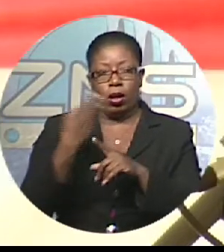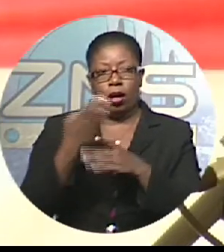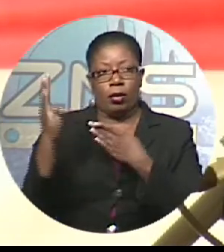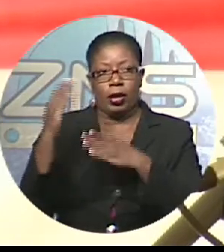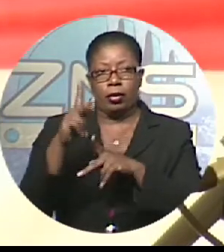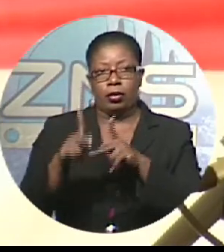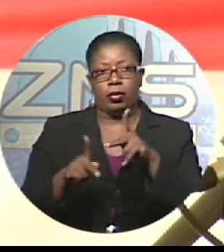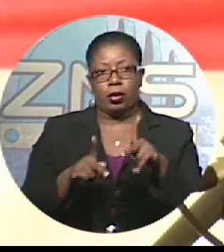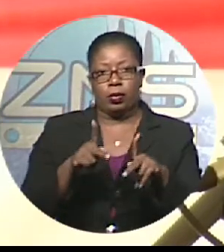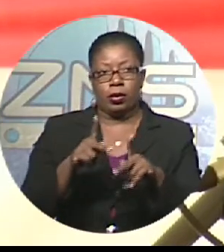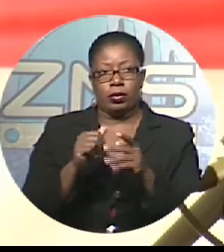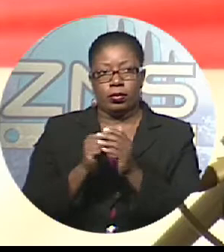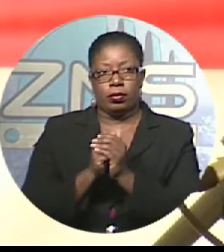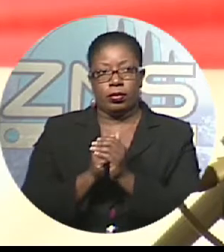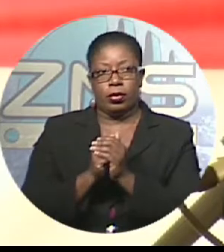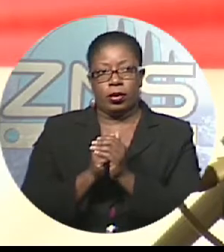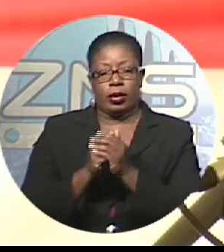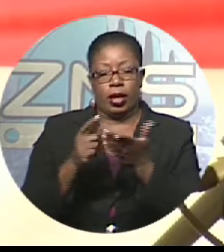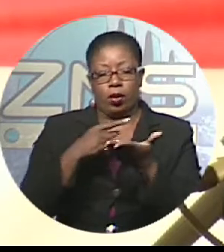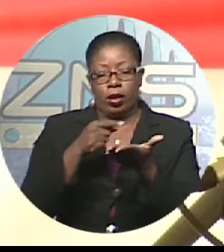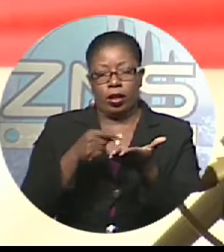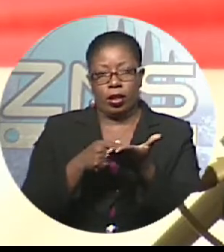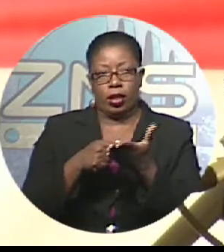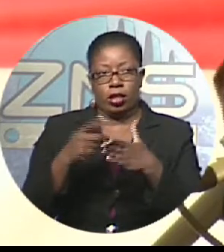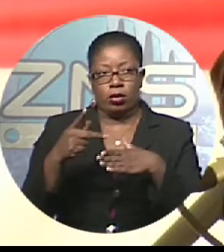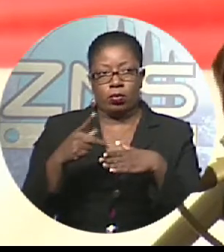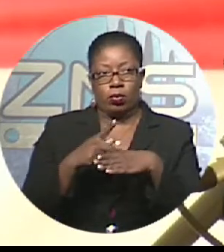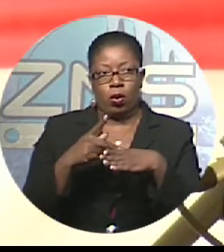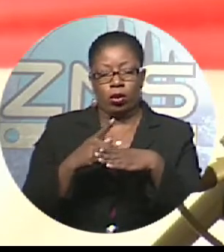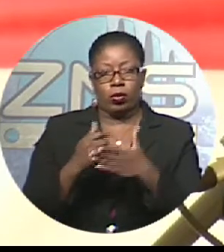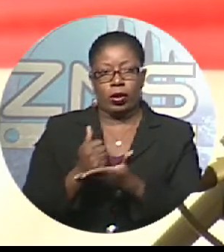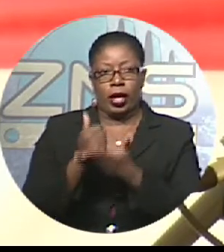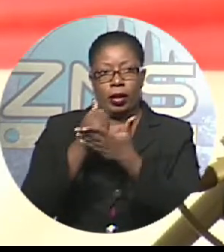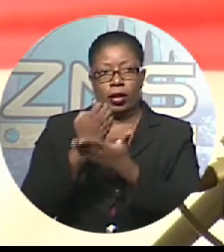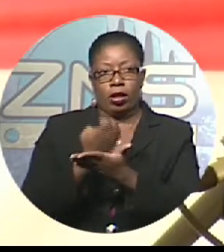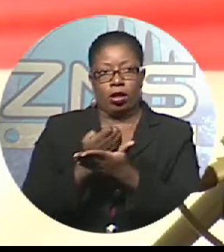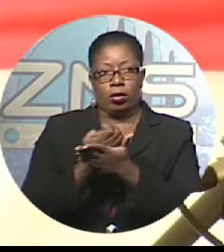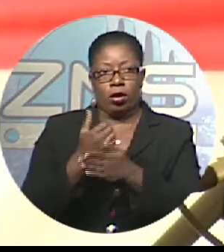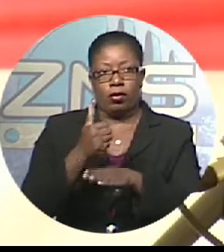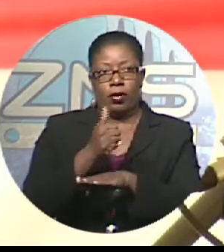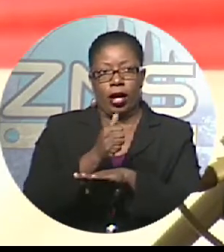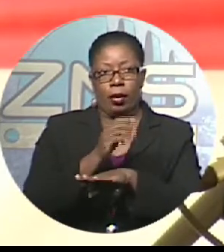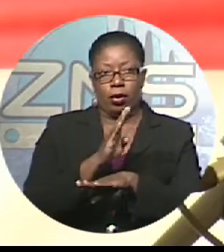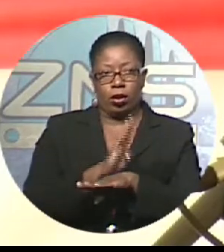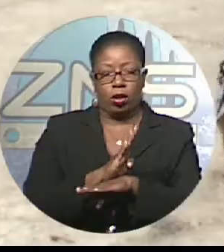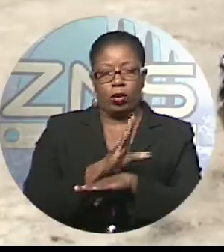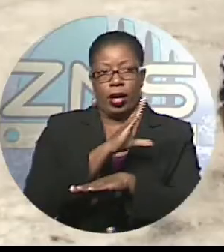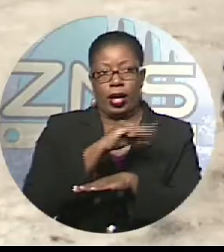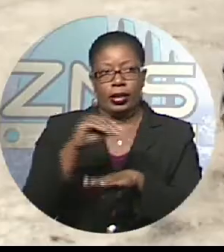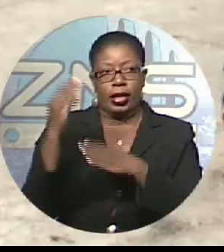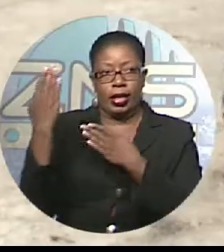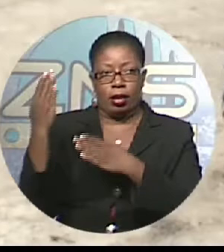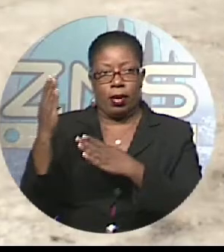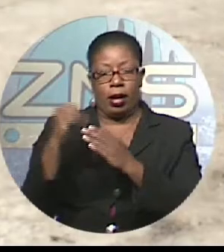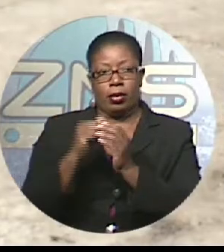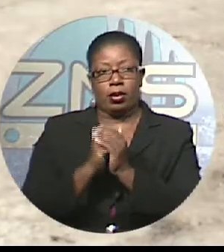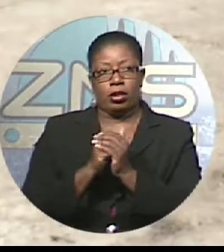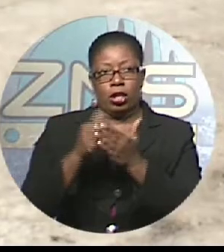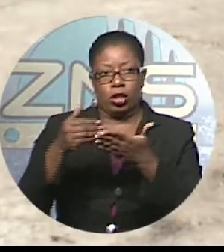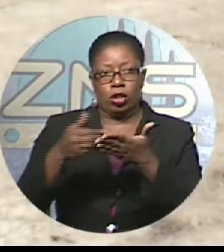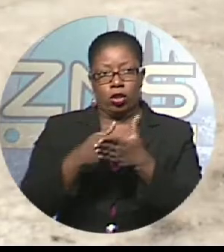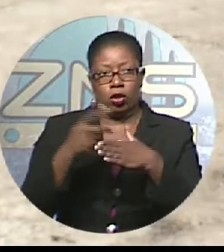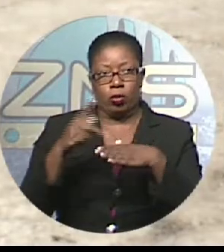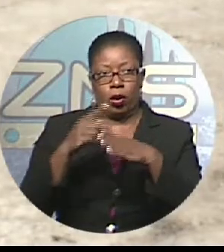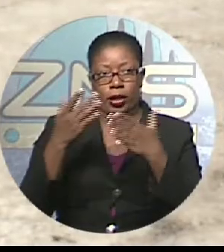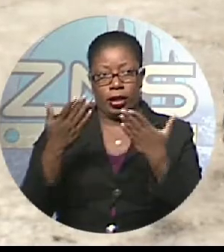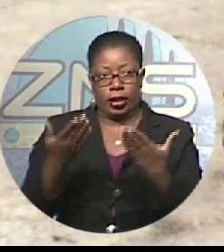this particular port contemplates growth for the economy of Abaco and for the Bahamas as a whole. Now, the new port facility here